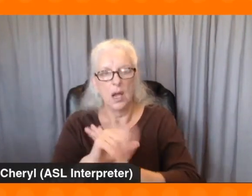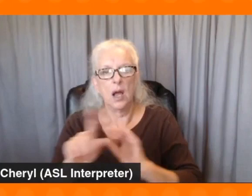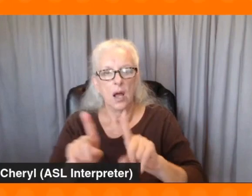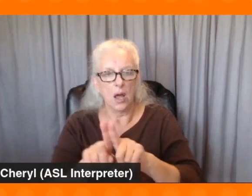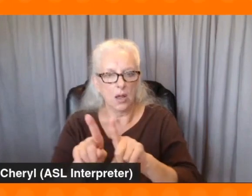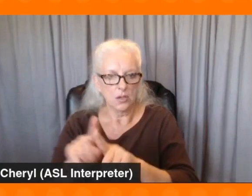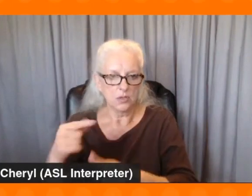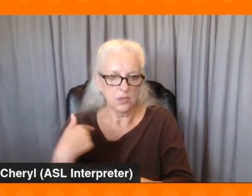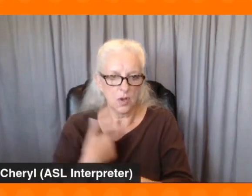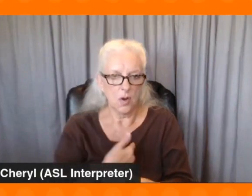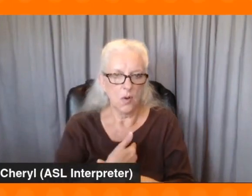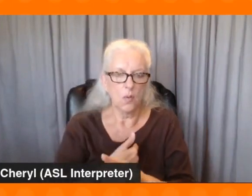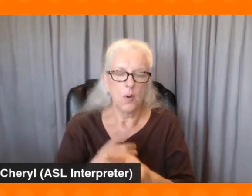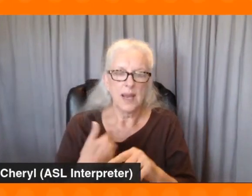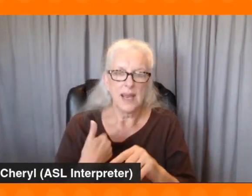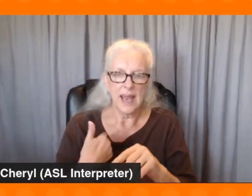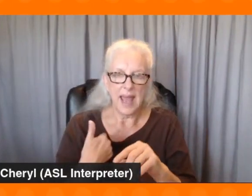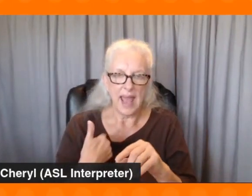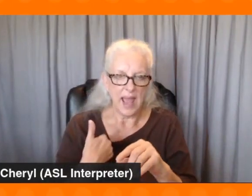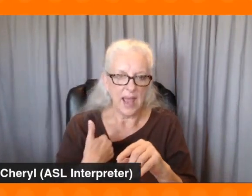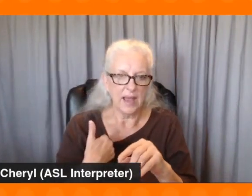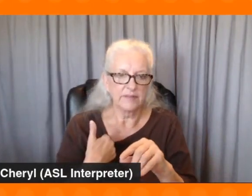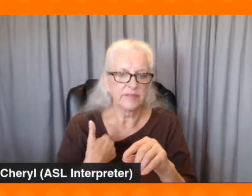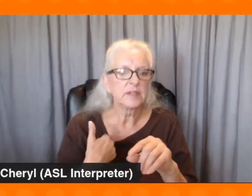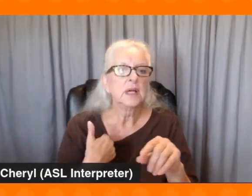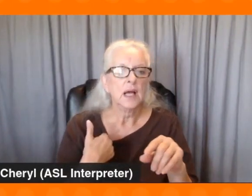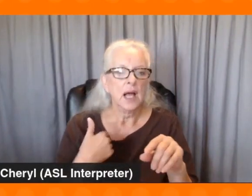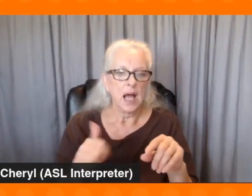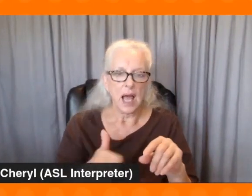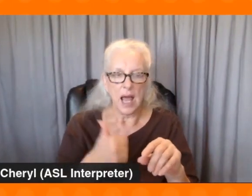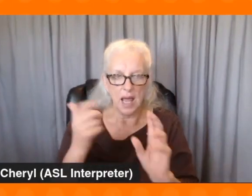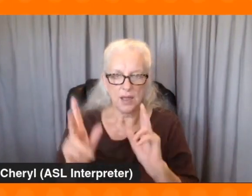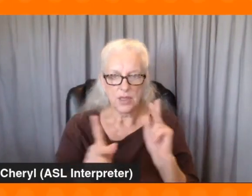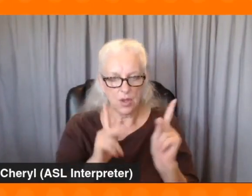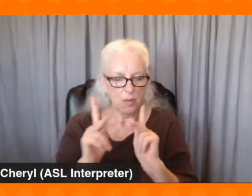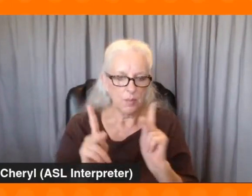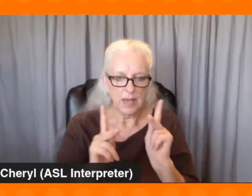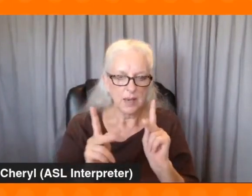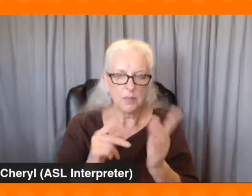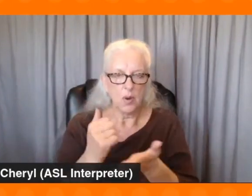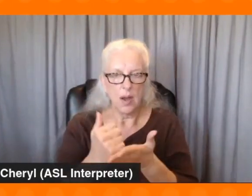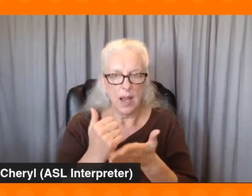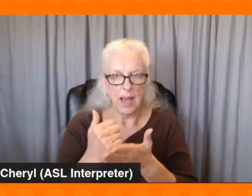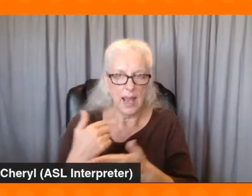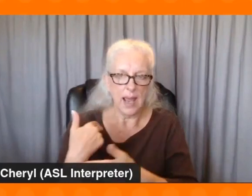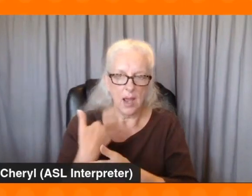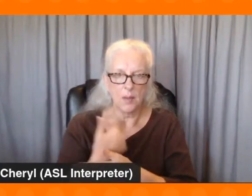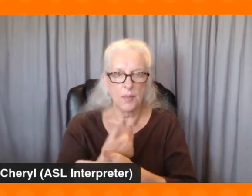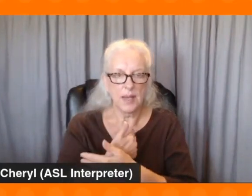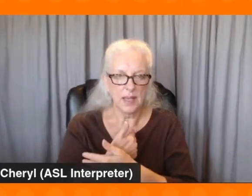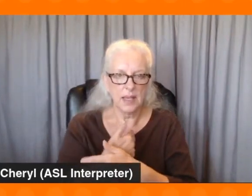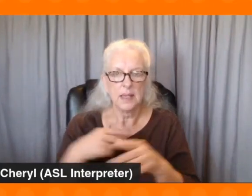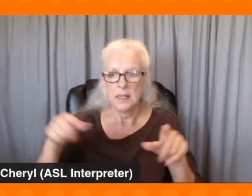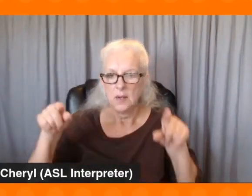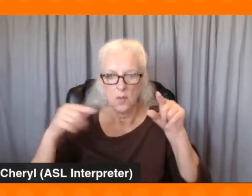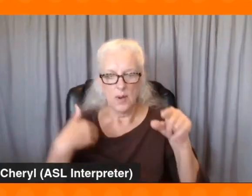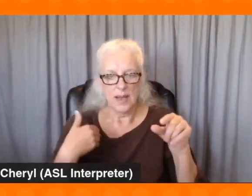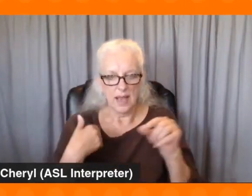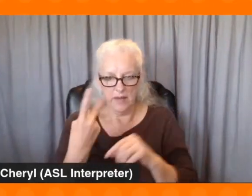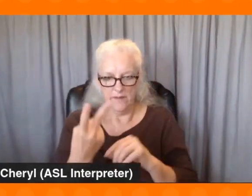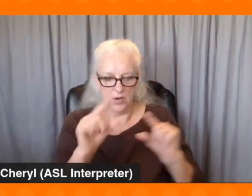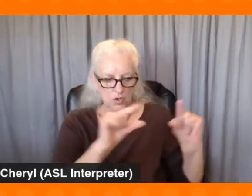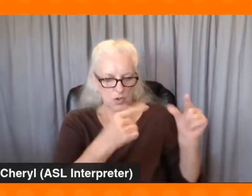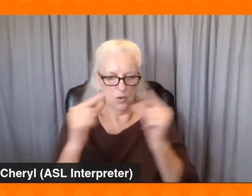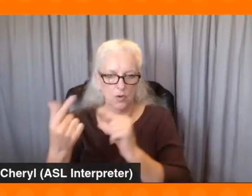Science Trailblazers, led by my amazing colleague, Dr. Sharisa Chan. Both groups not only created a collective vision to